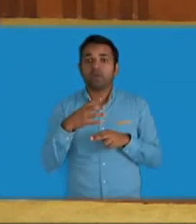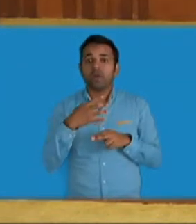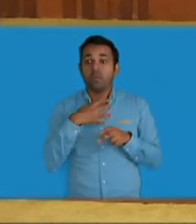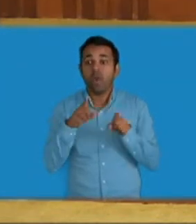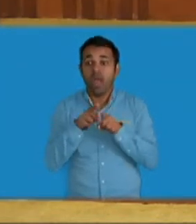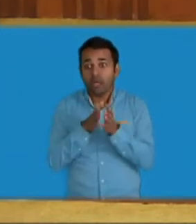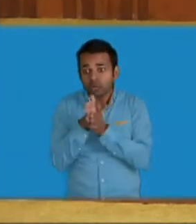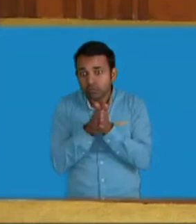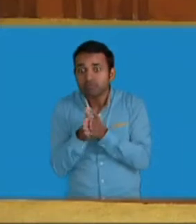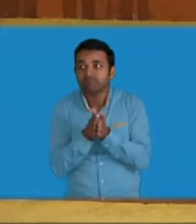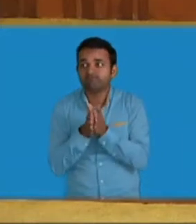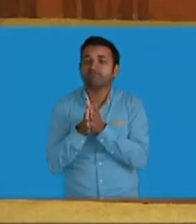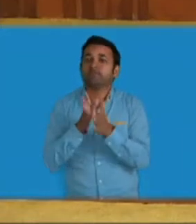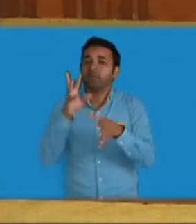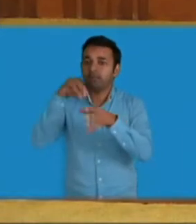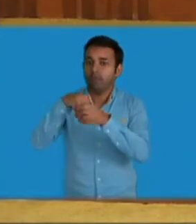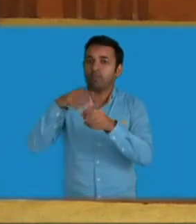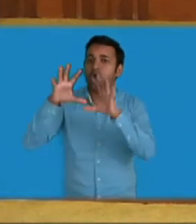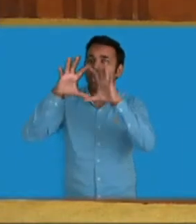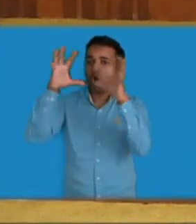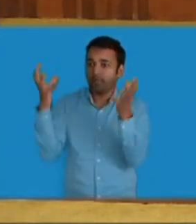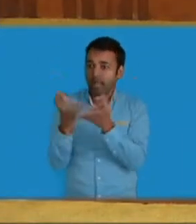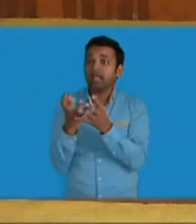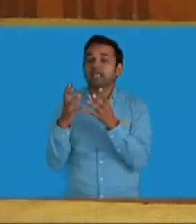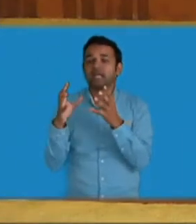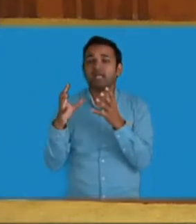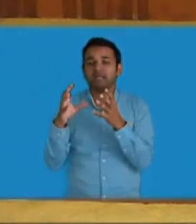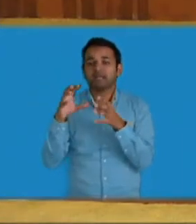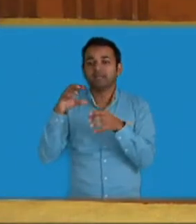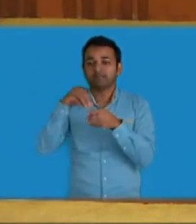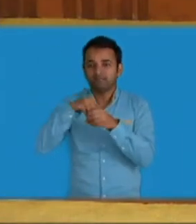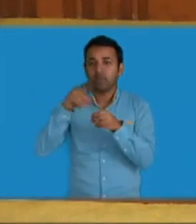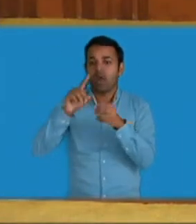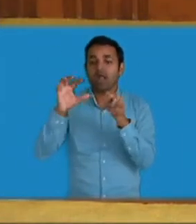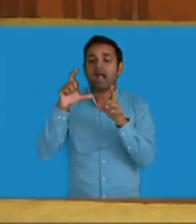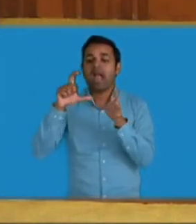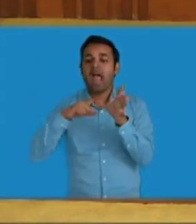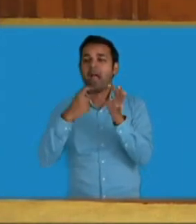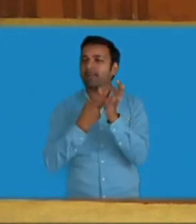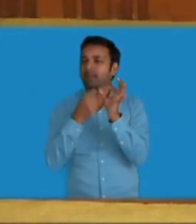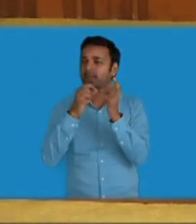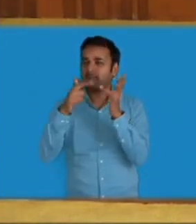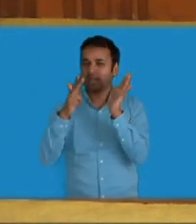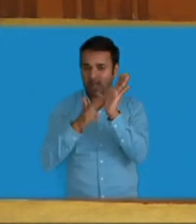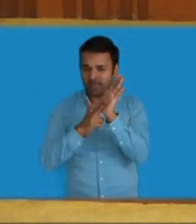RED and the mechanisms provided by RED.